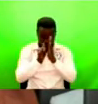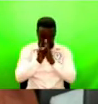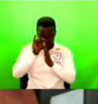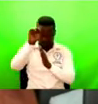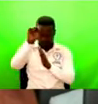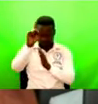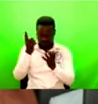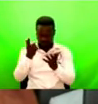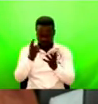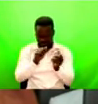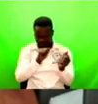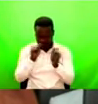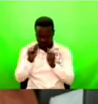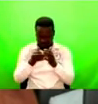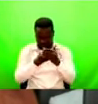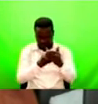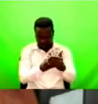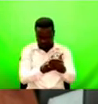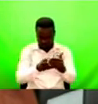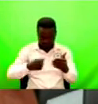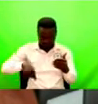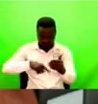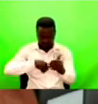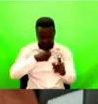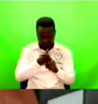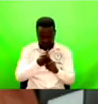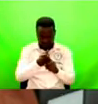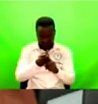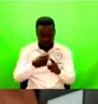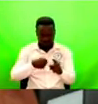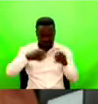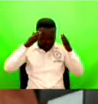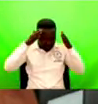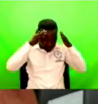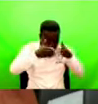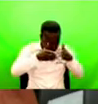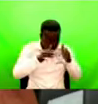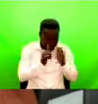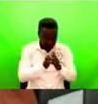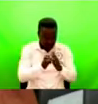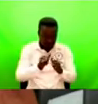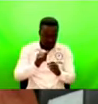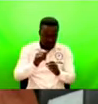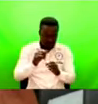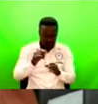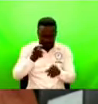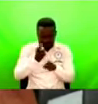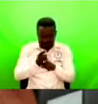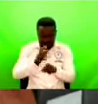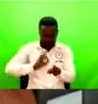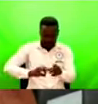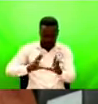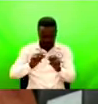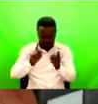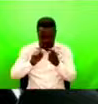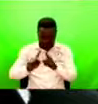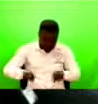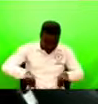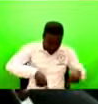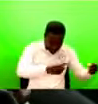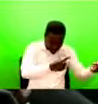lead, and that we will not struggle for settlement, but as we set out, your glory